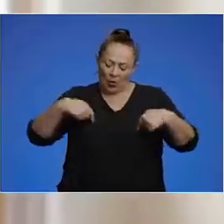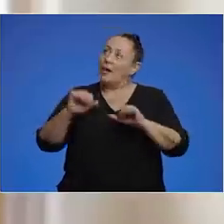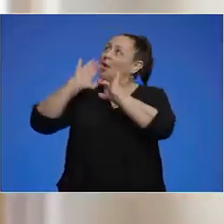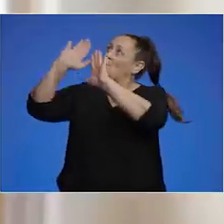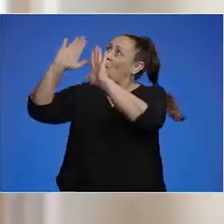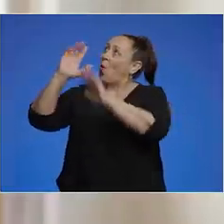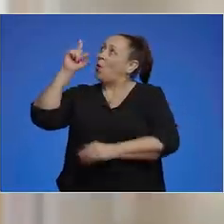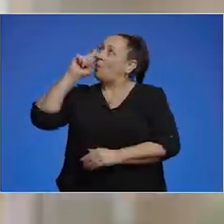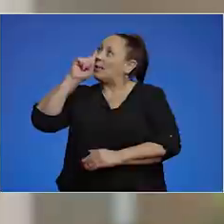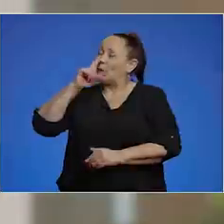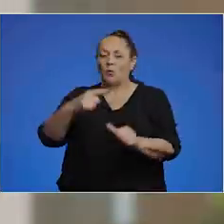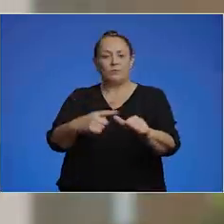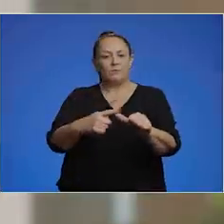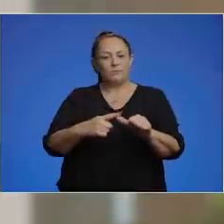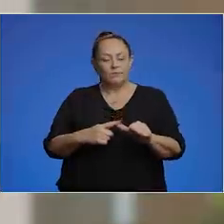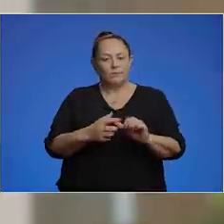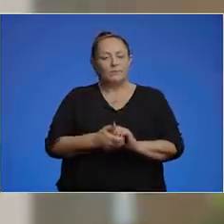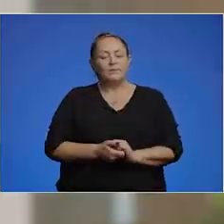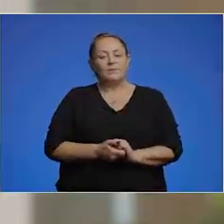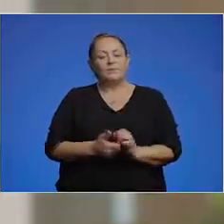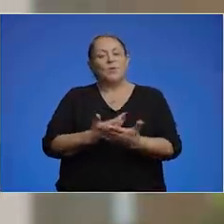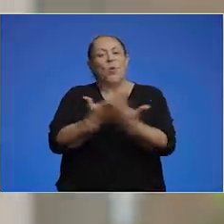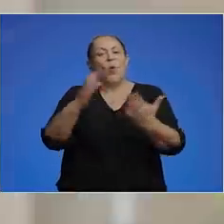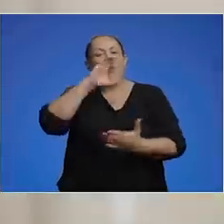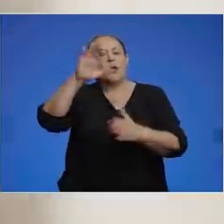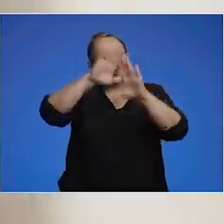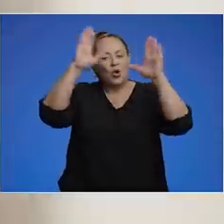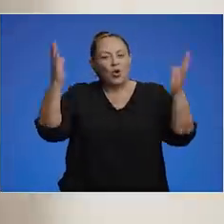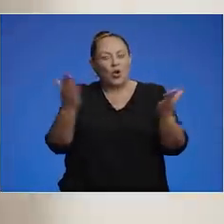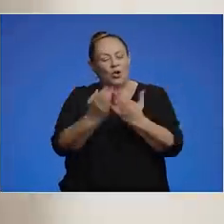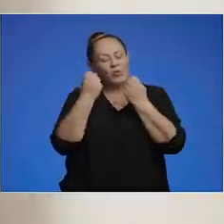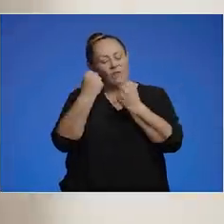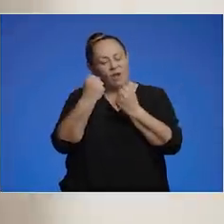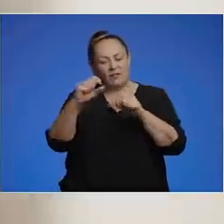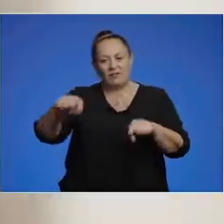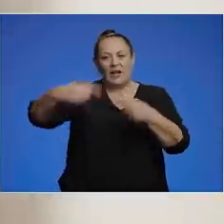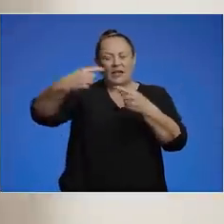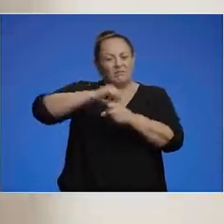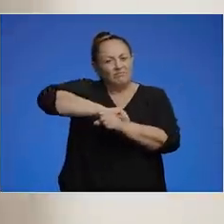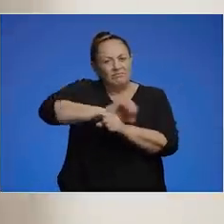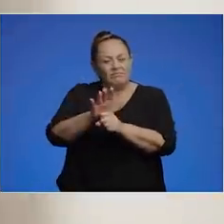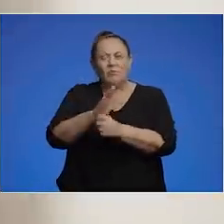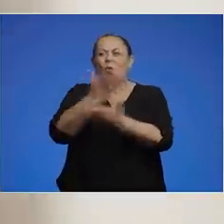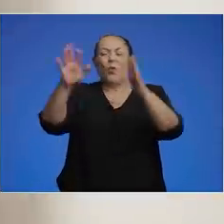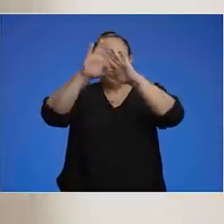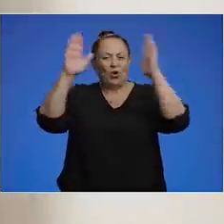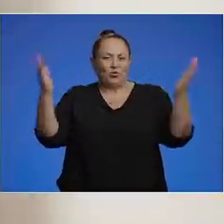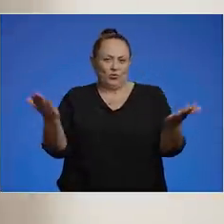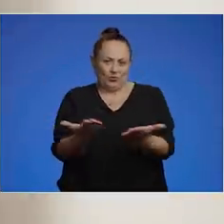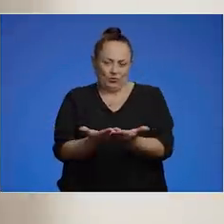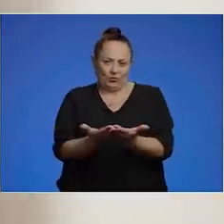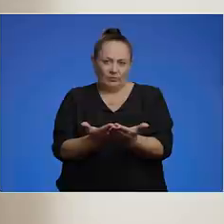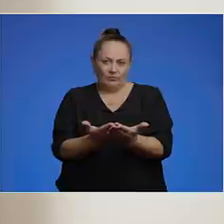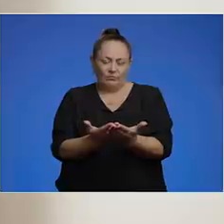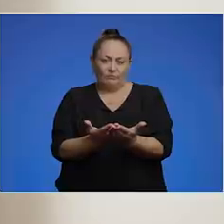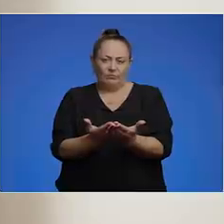We are your people. Lord, hear our prayer. That all nations and peoples will work together to fight the pandemic in all places throughout the